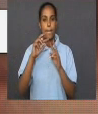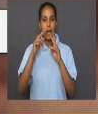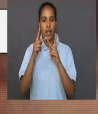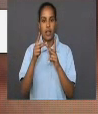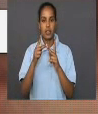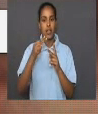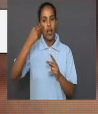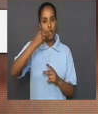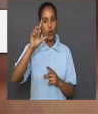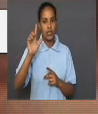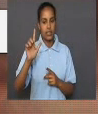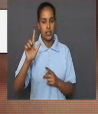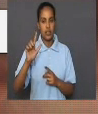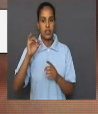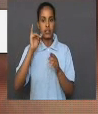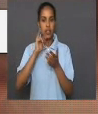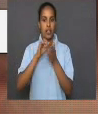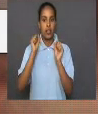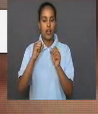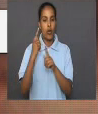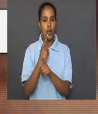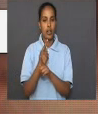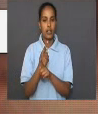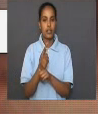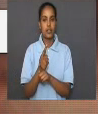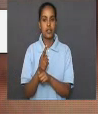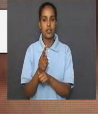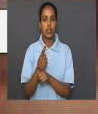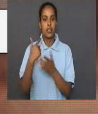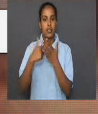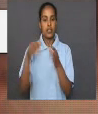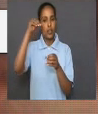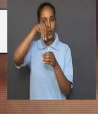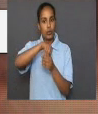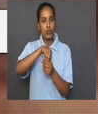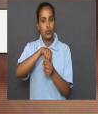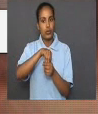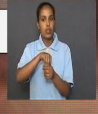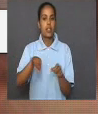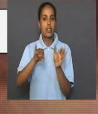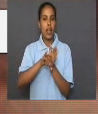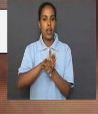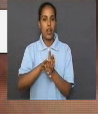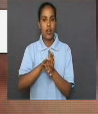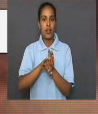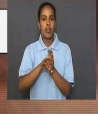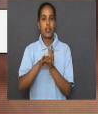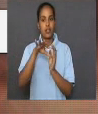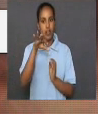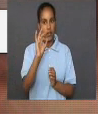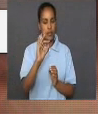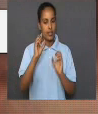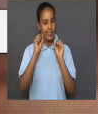we place the types of hydrolysis that can occur. This includes